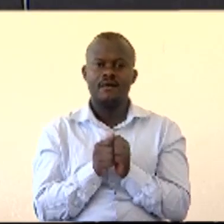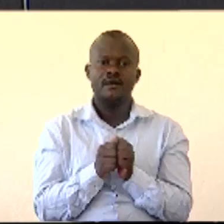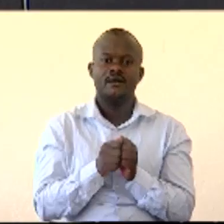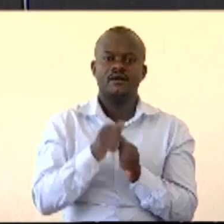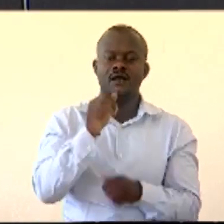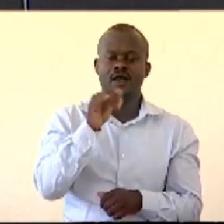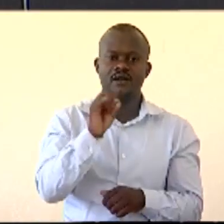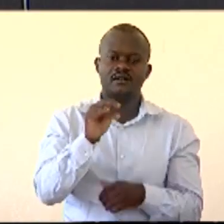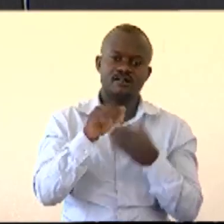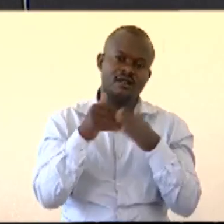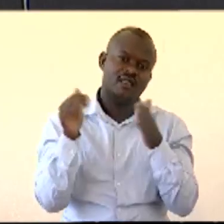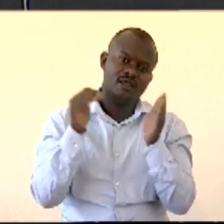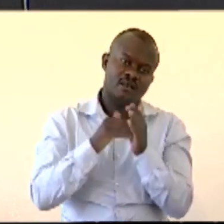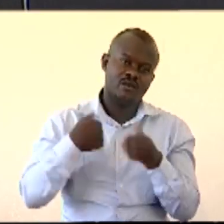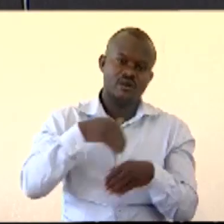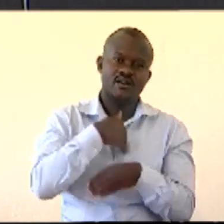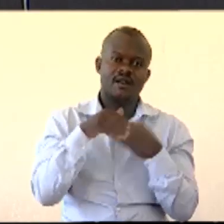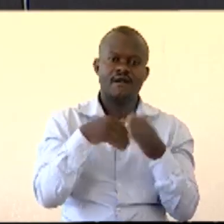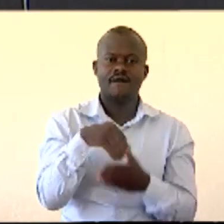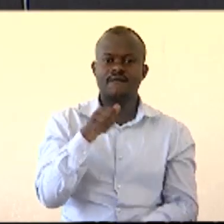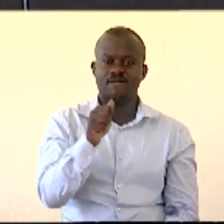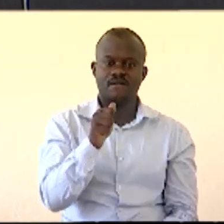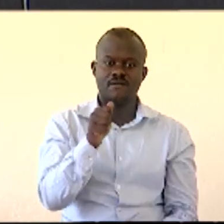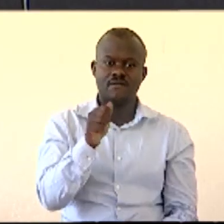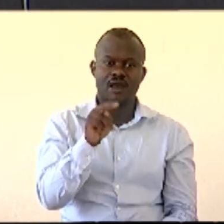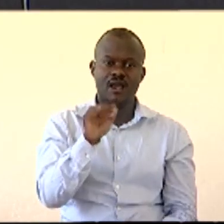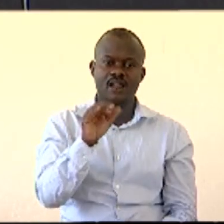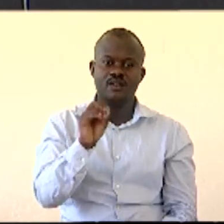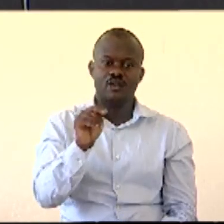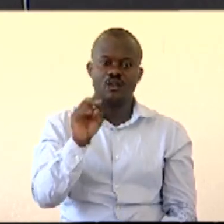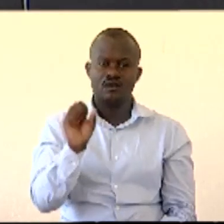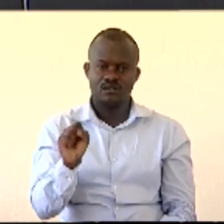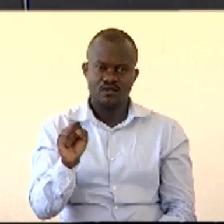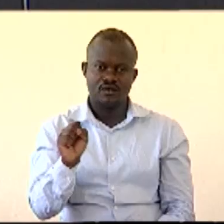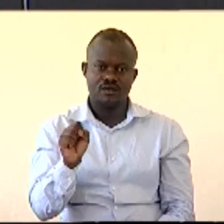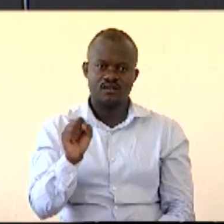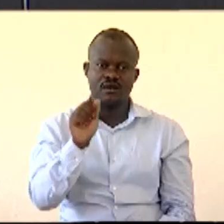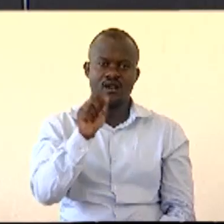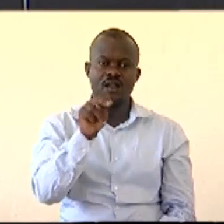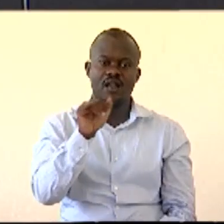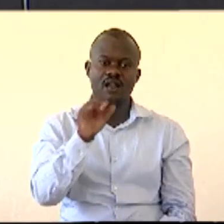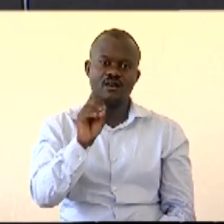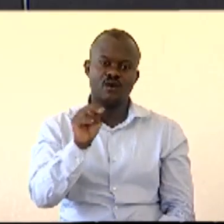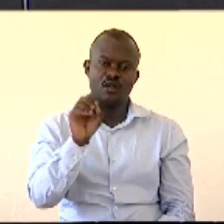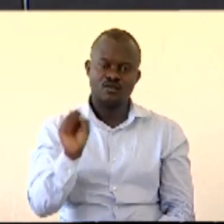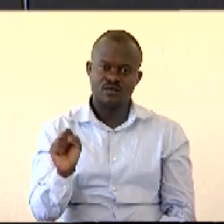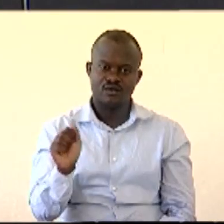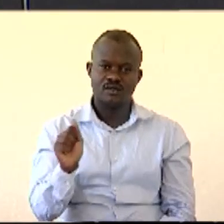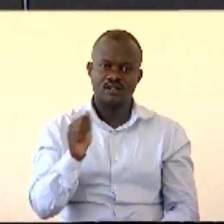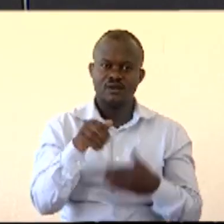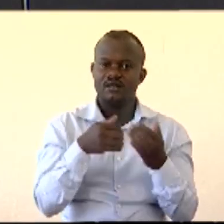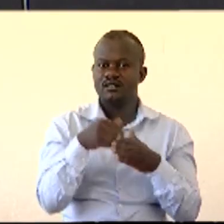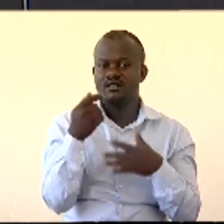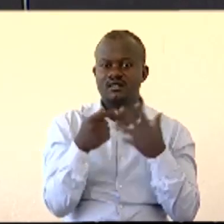ions. And then we have the anions, not onions, please, anions. These